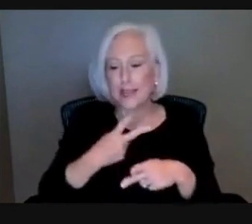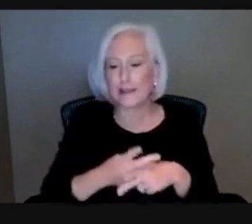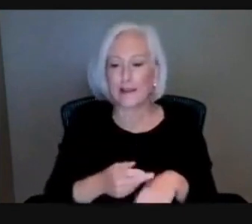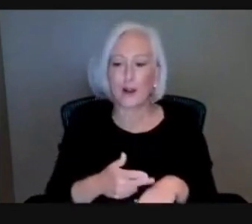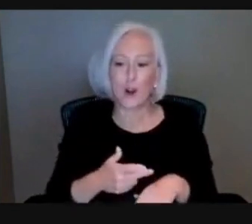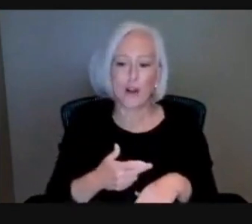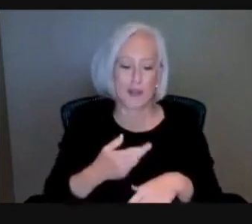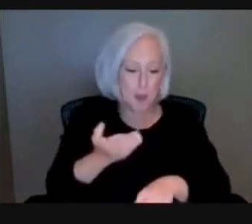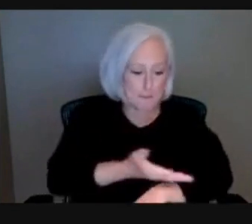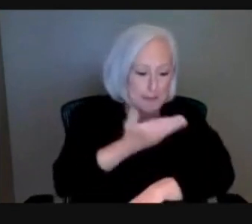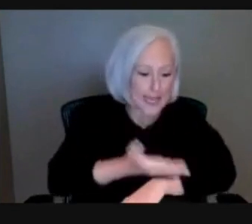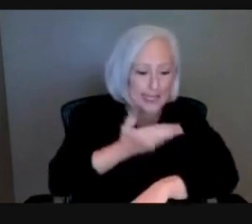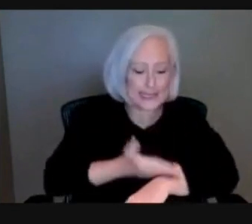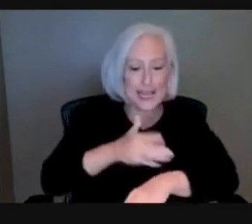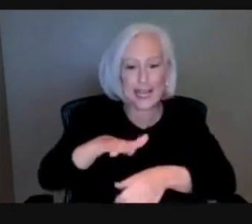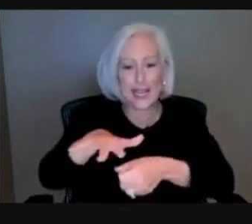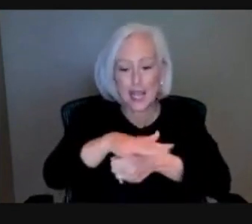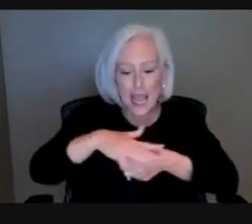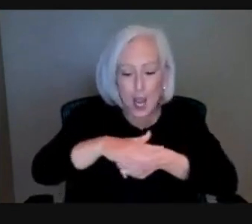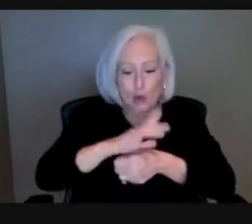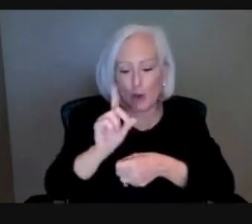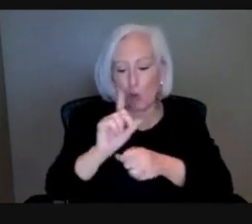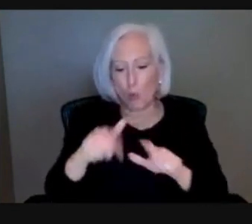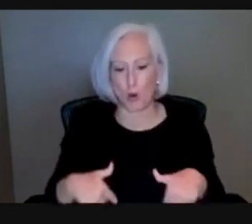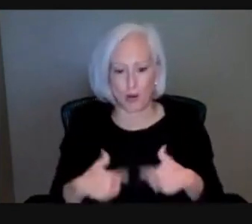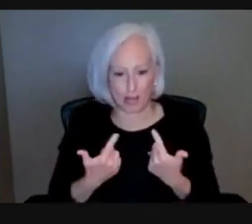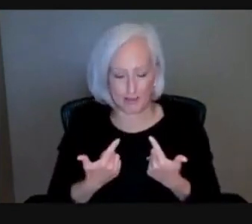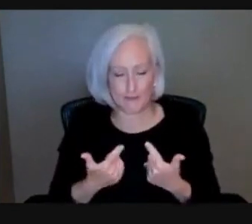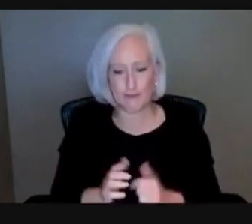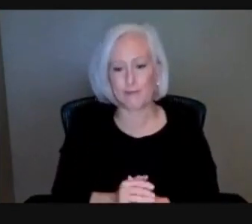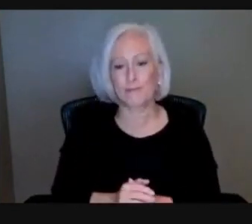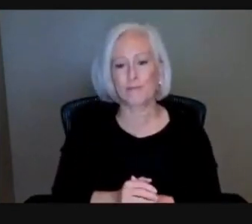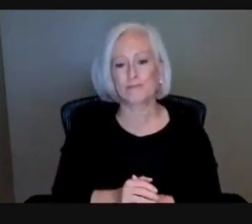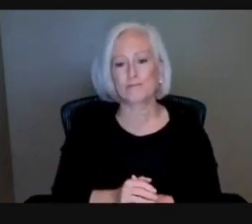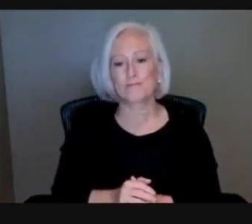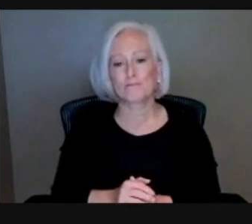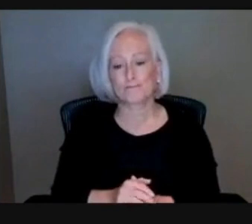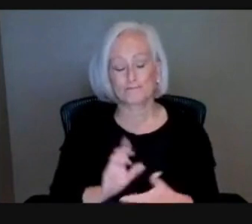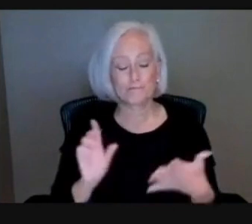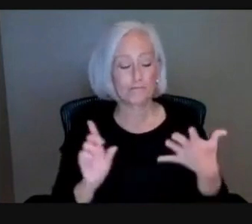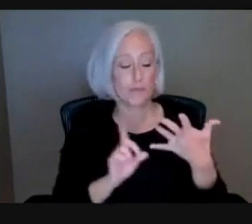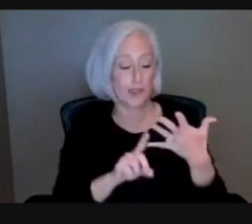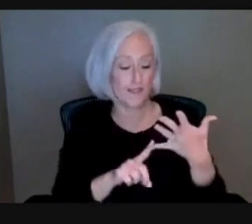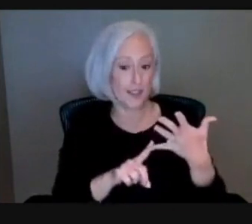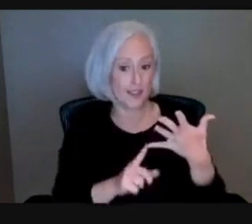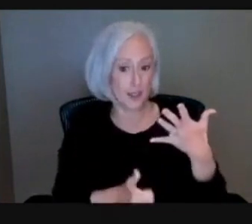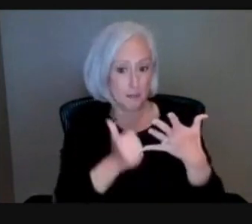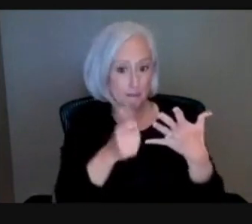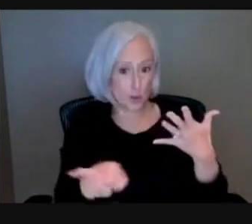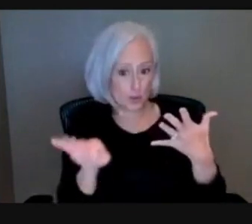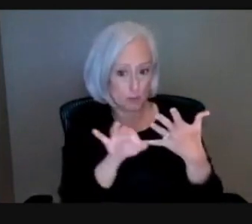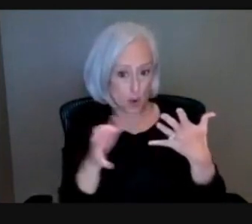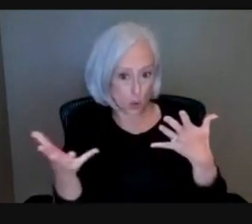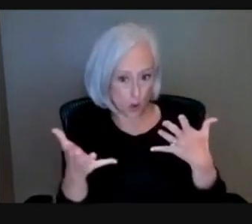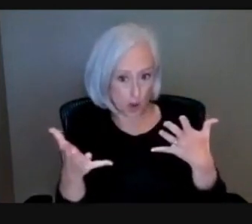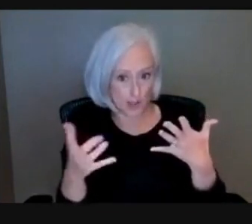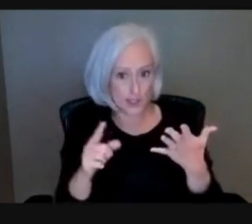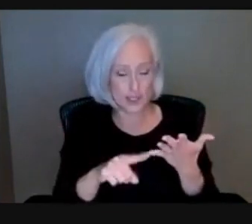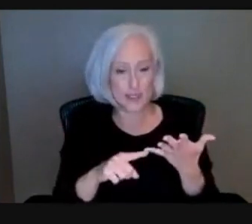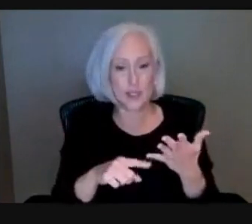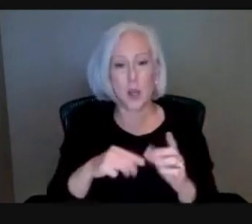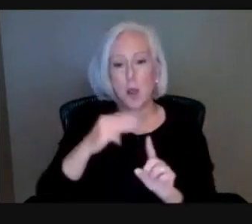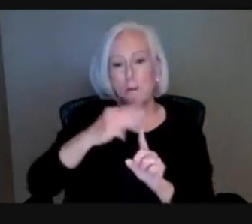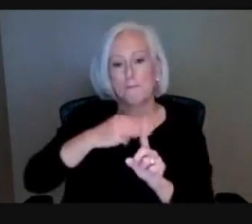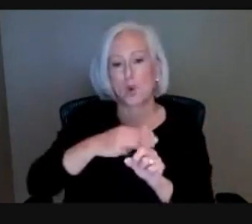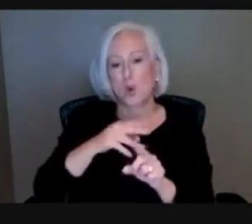of whatever that little community that you're purchasing in. Fifth and most importantly is mortgage insurance